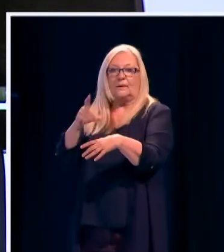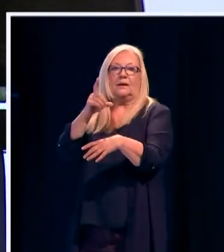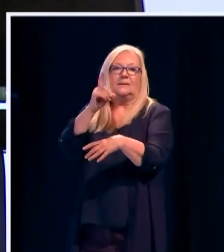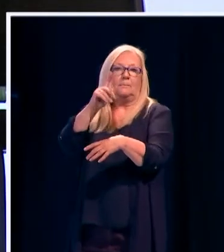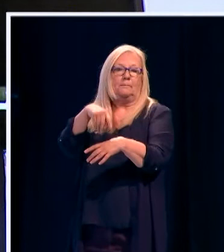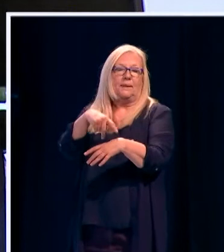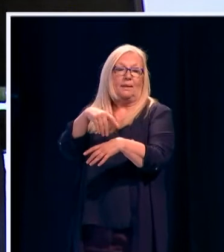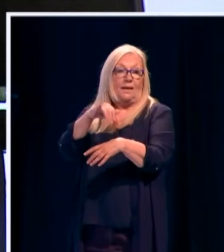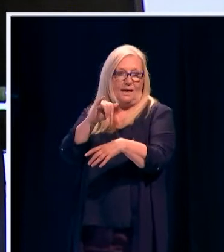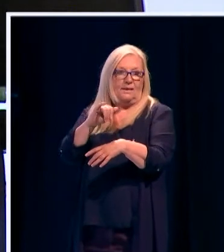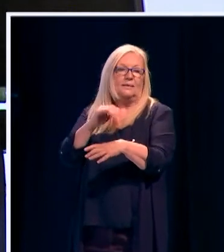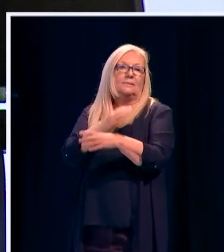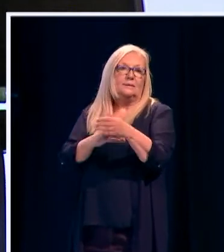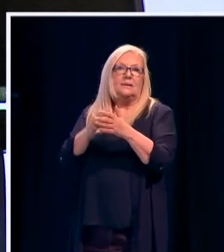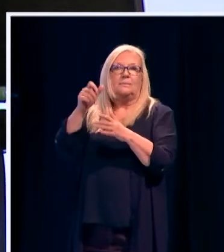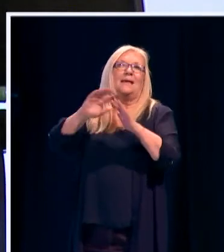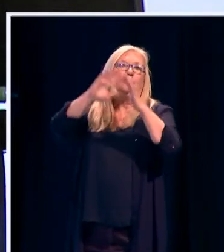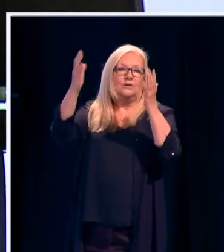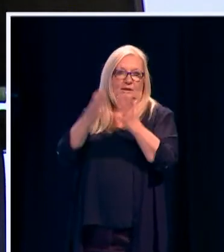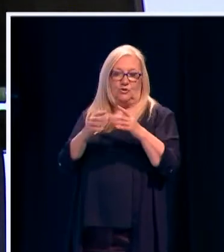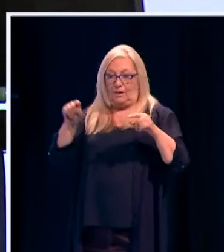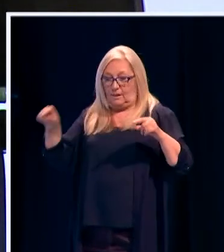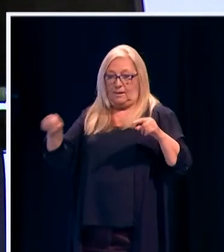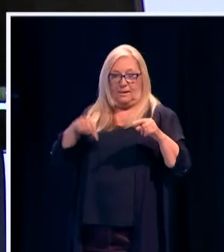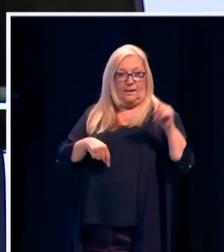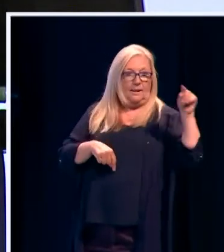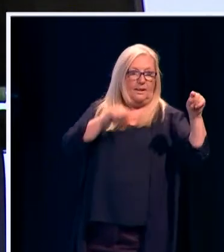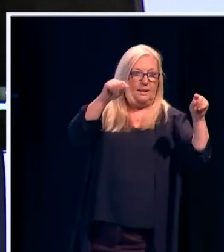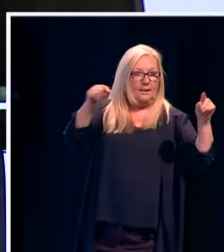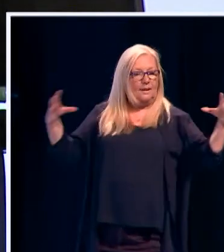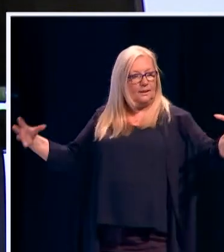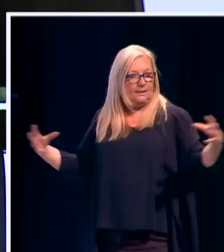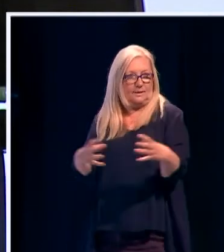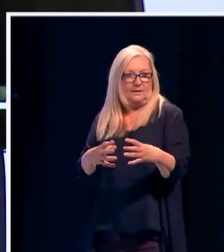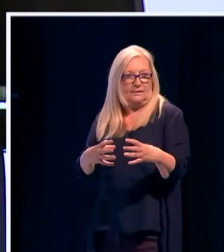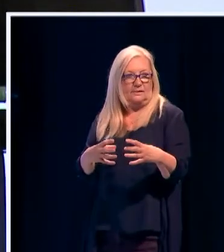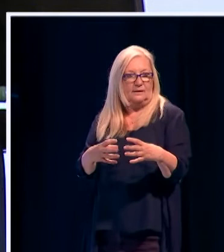And we work together. So on one side,